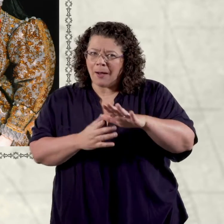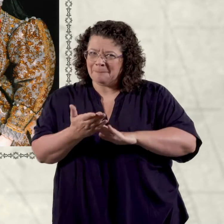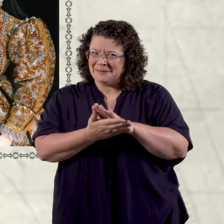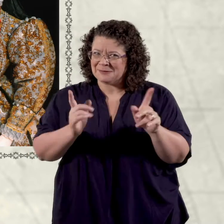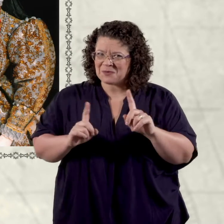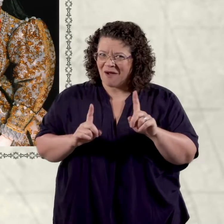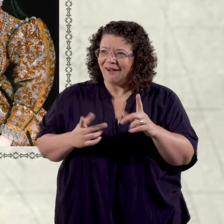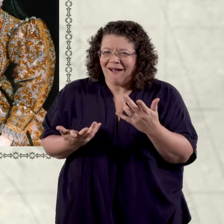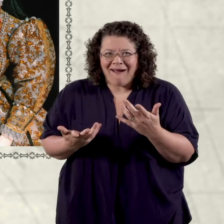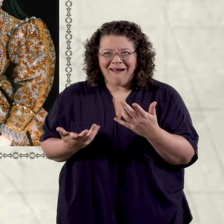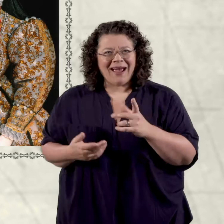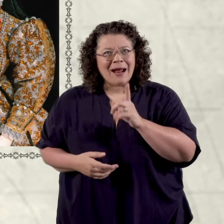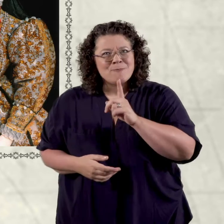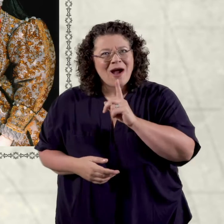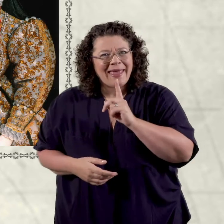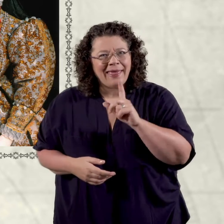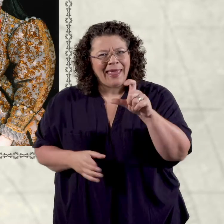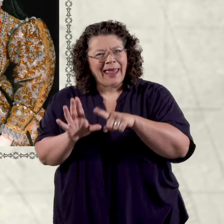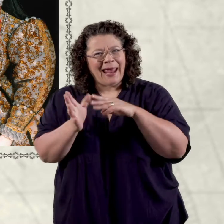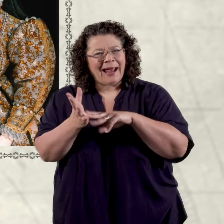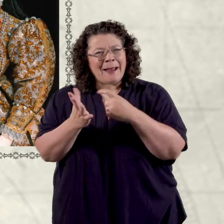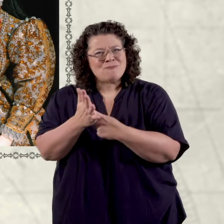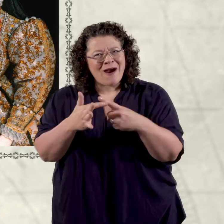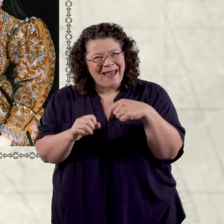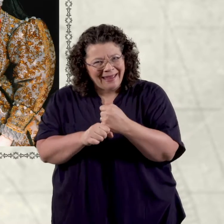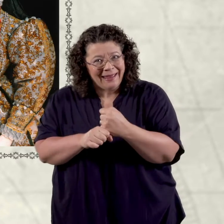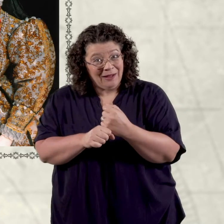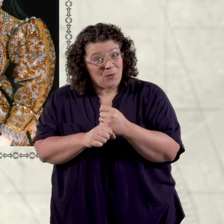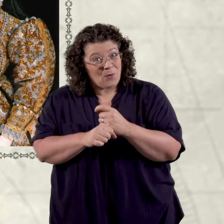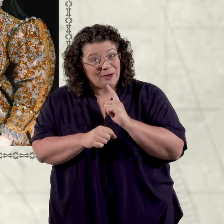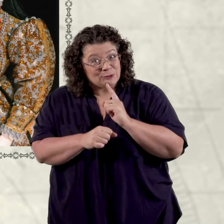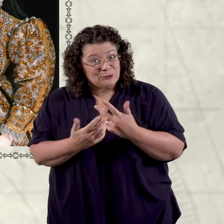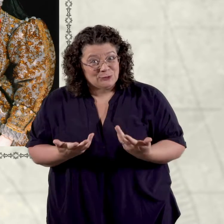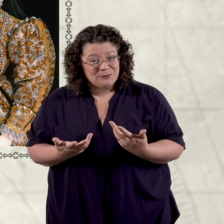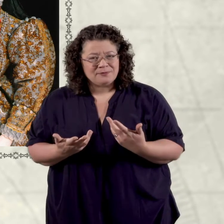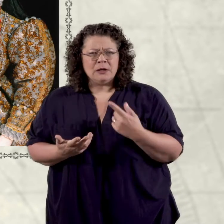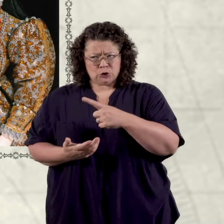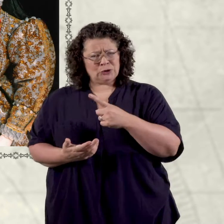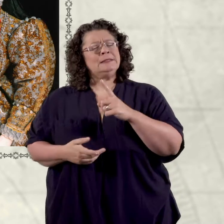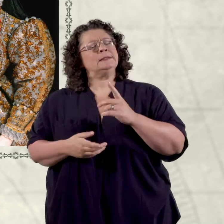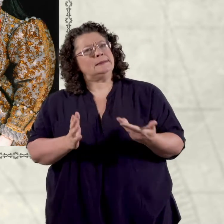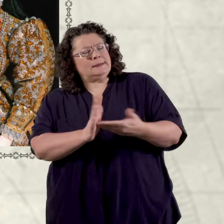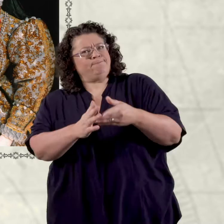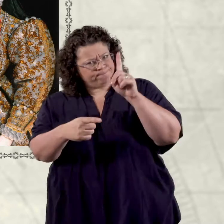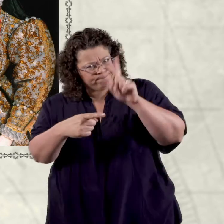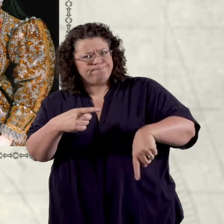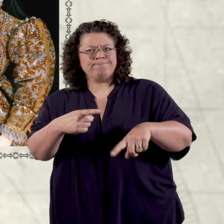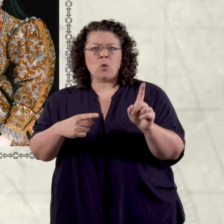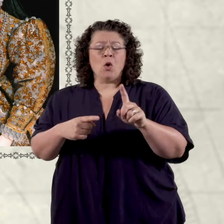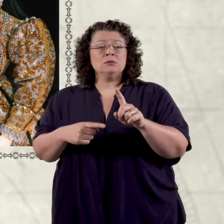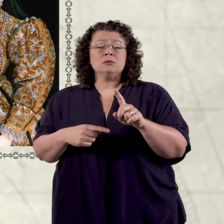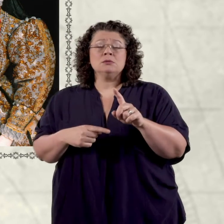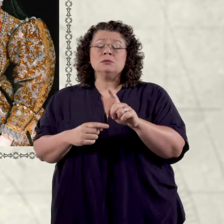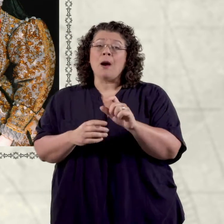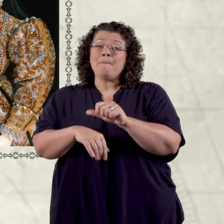which was, of course, Cymraeg, Welsh, yes. And she also decreed that the Welsh